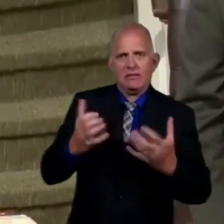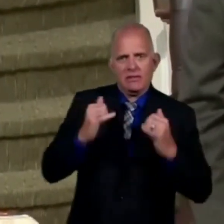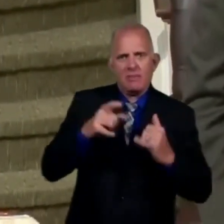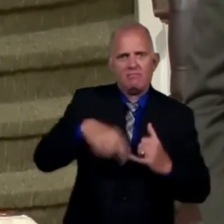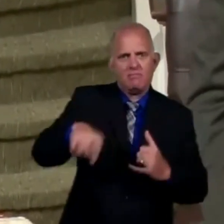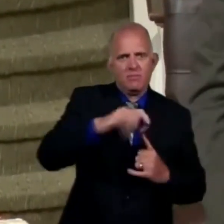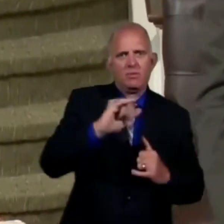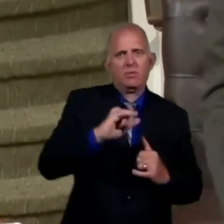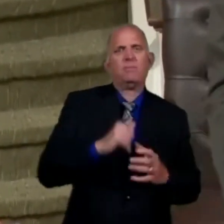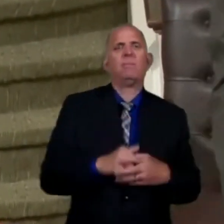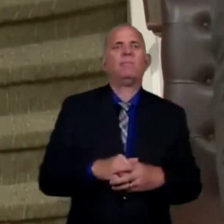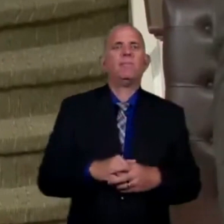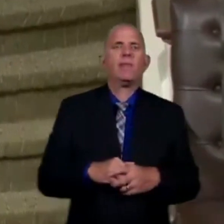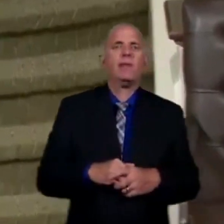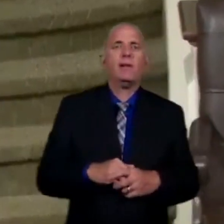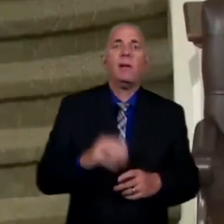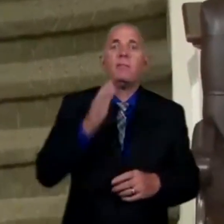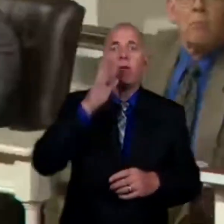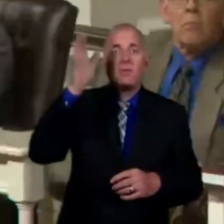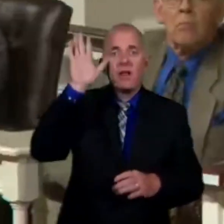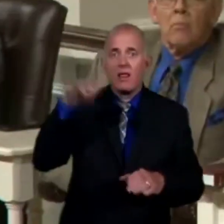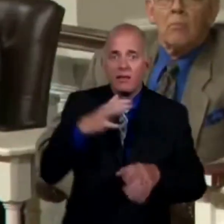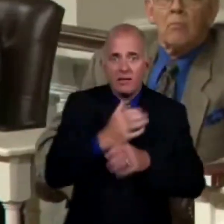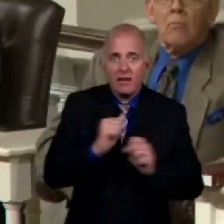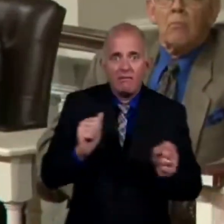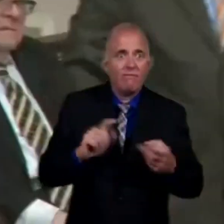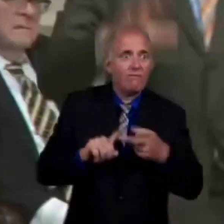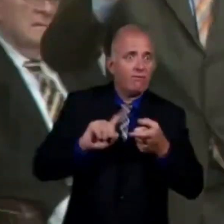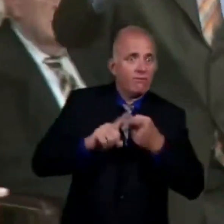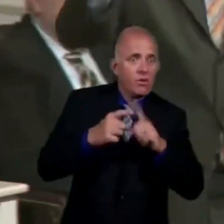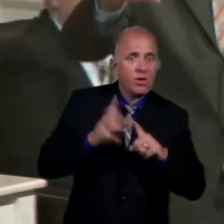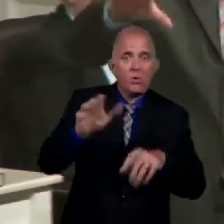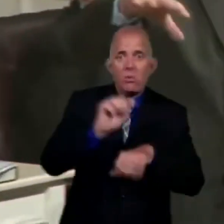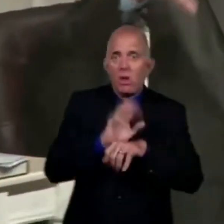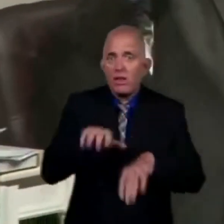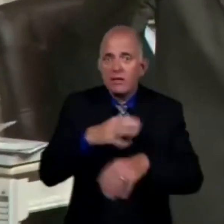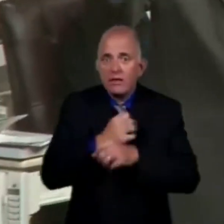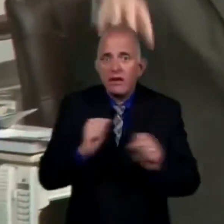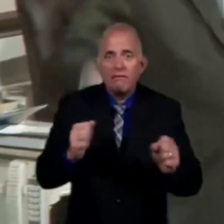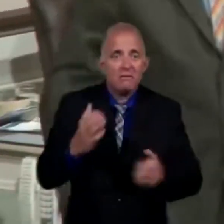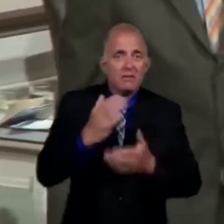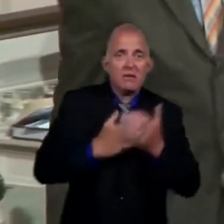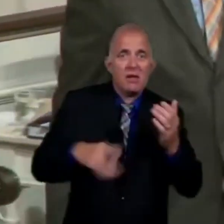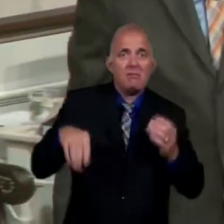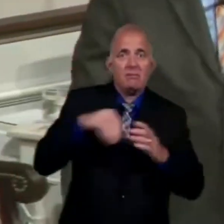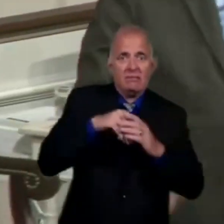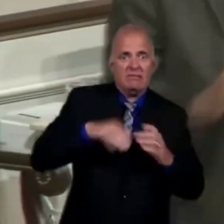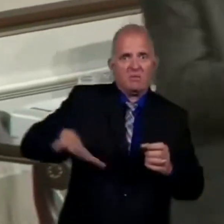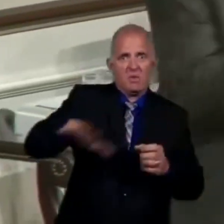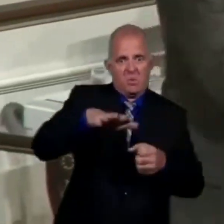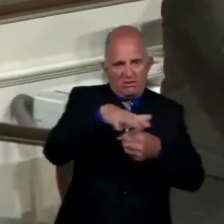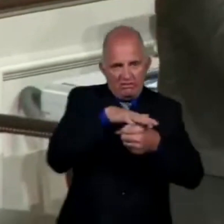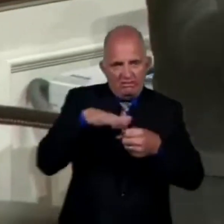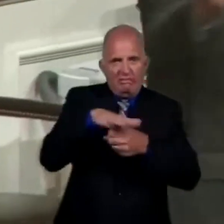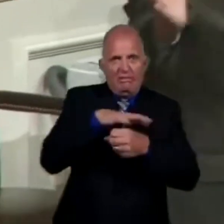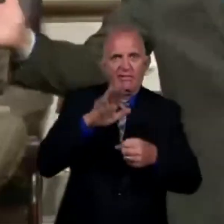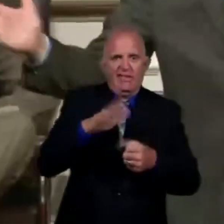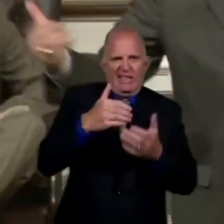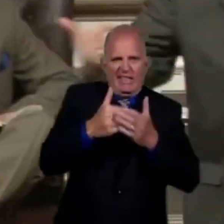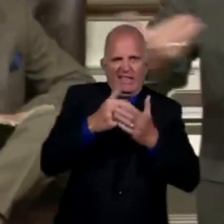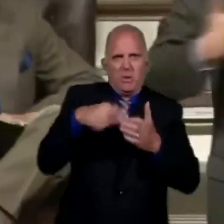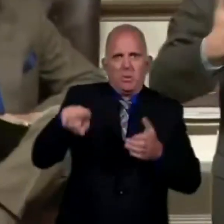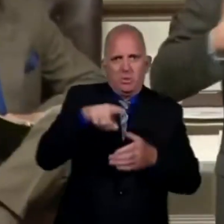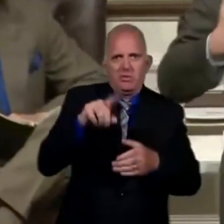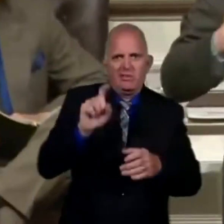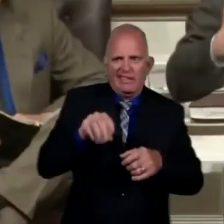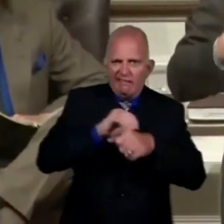You got a mom or dad that's not saved. You got a friend at work that's not saved. You got someone in your neighborhood that's not saved. You got someone within your influence. There